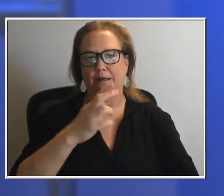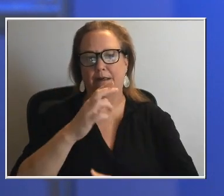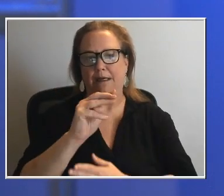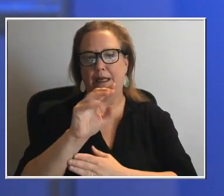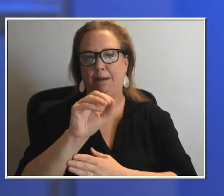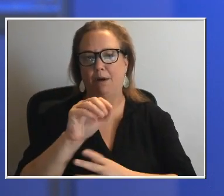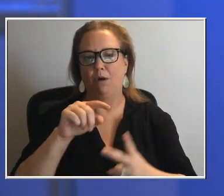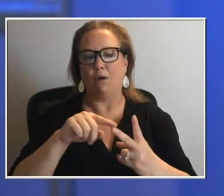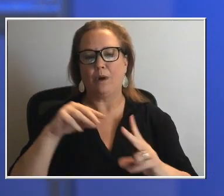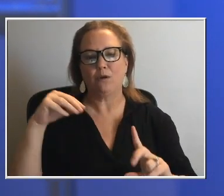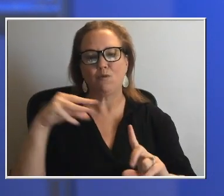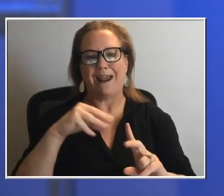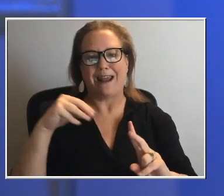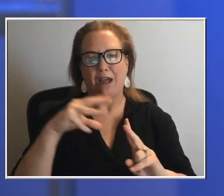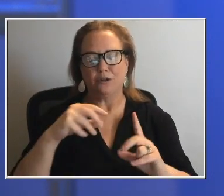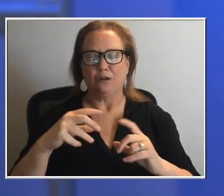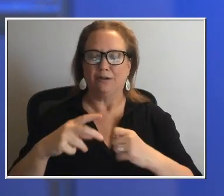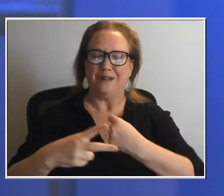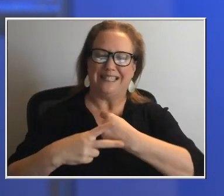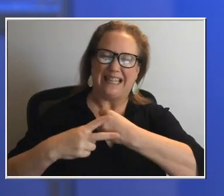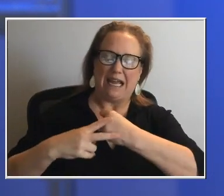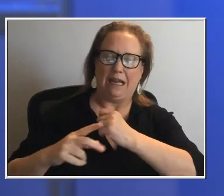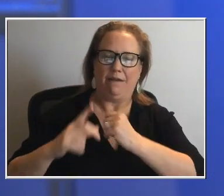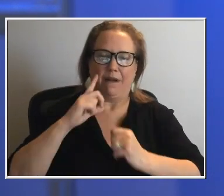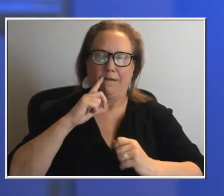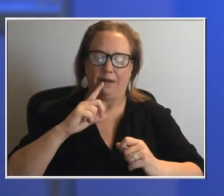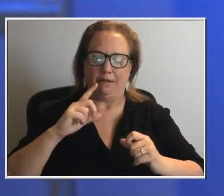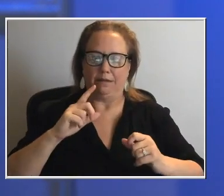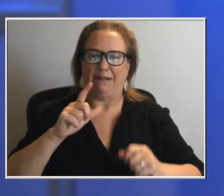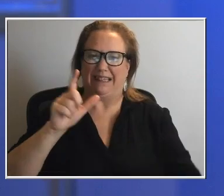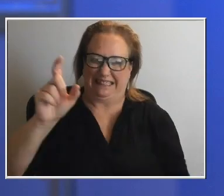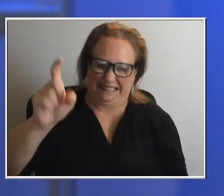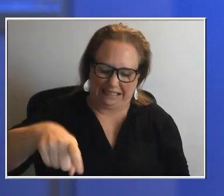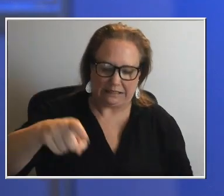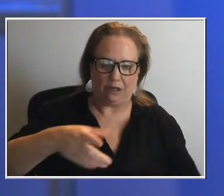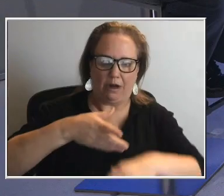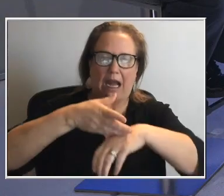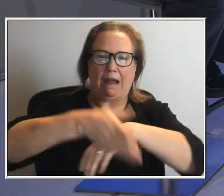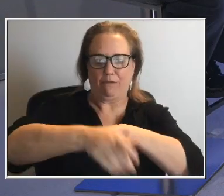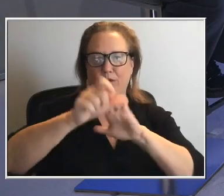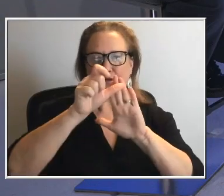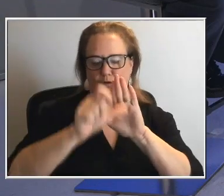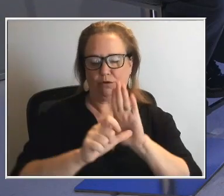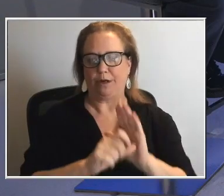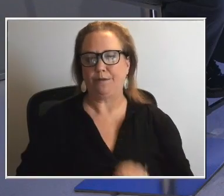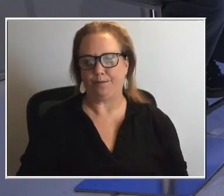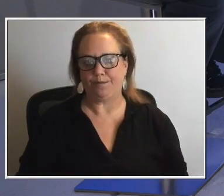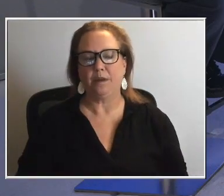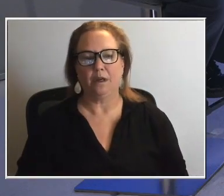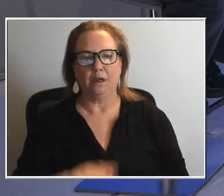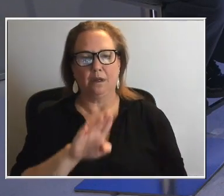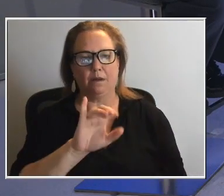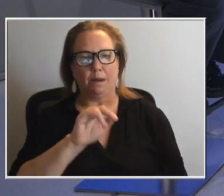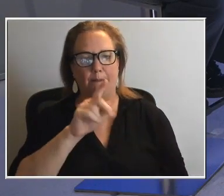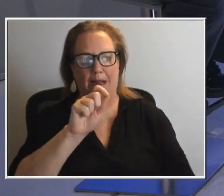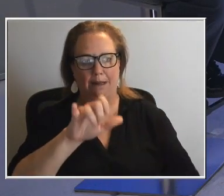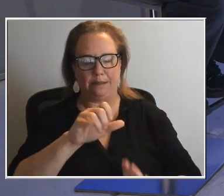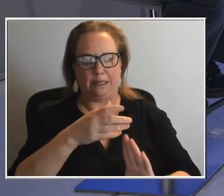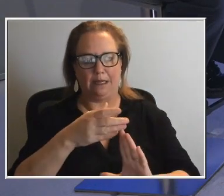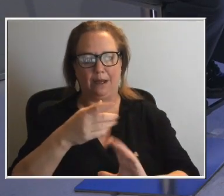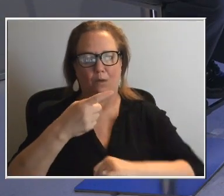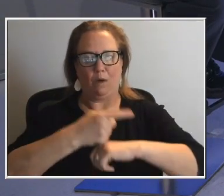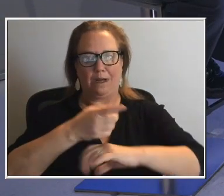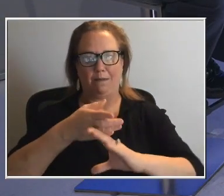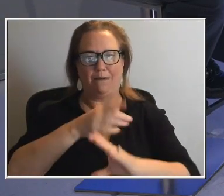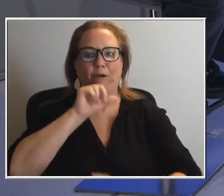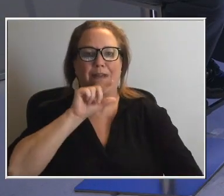really save for if they're absolutely necessary after a surgery. So you get the biopsy the day before Thanksgiving. This all happened